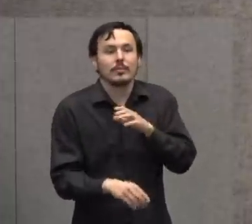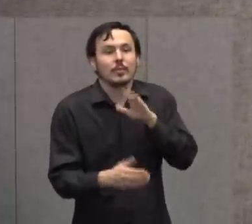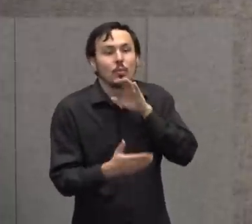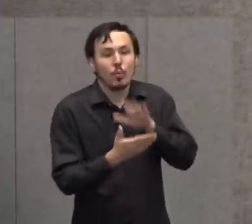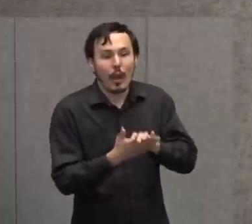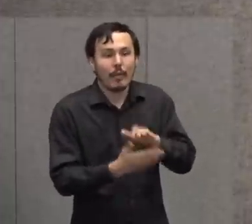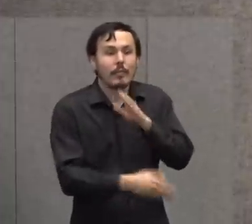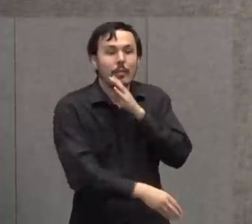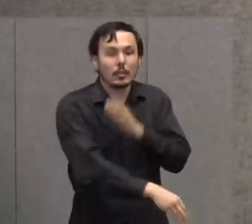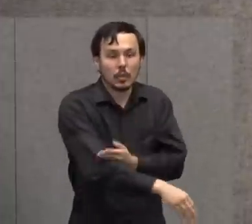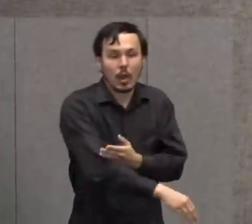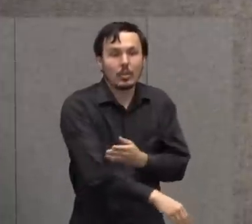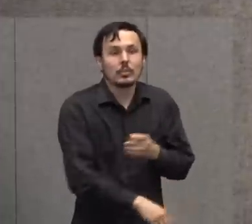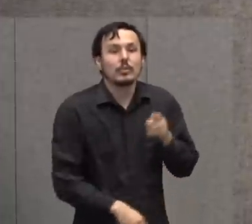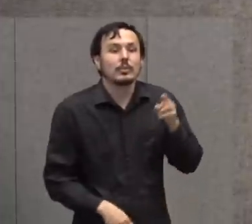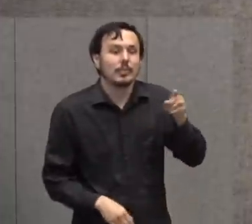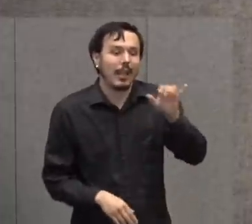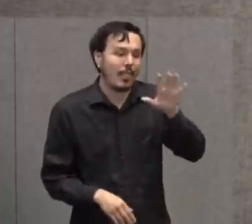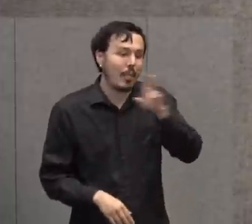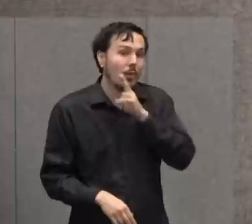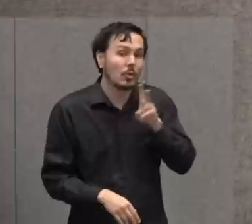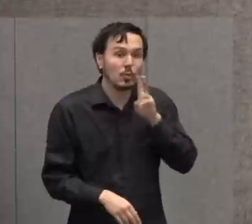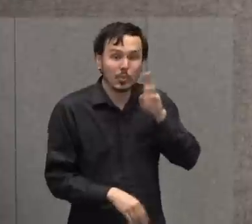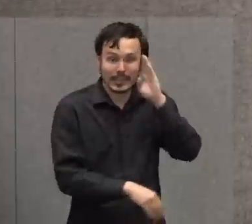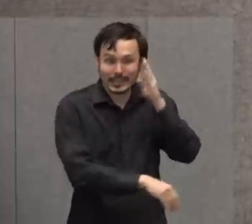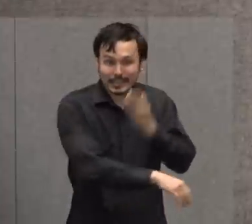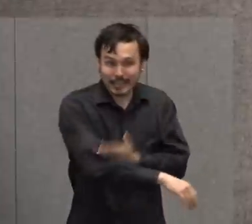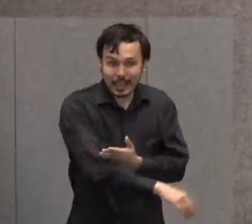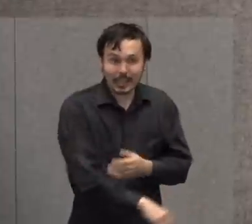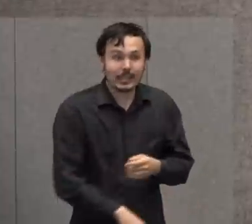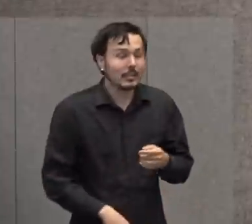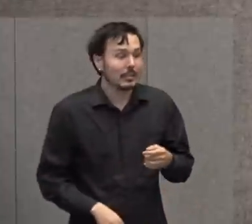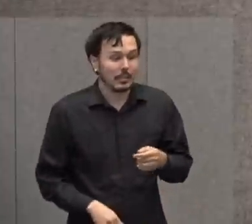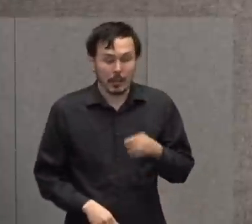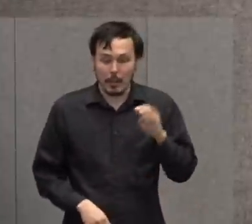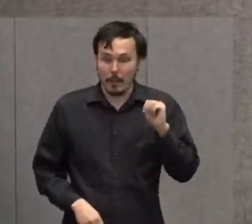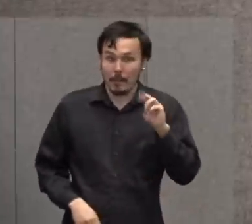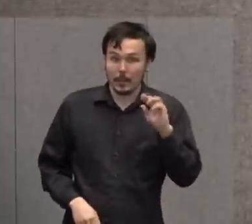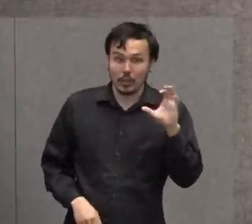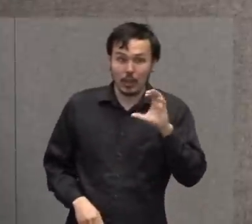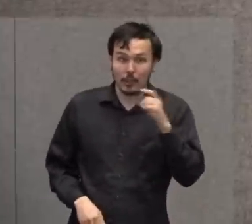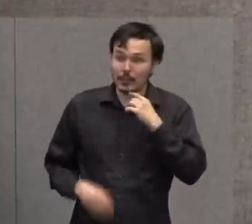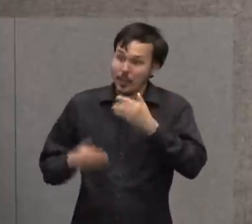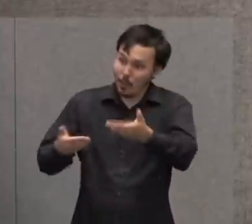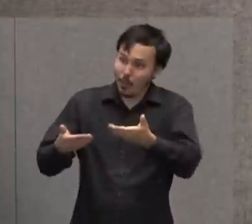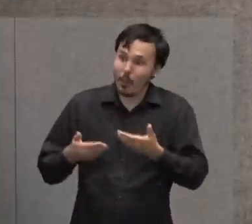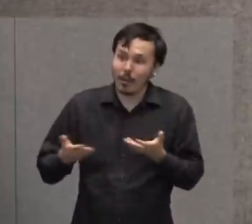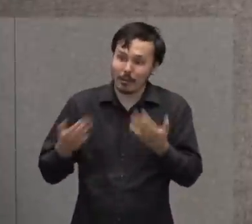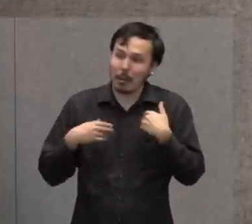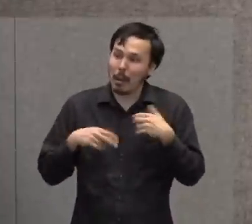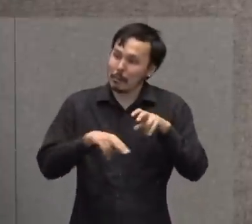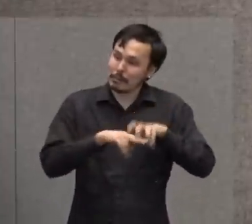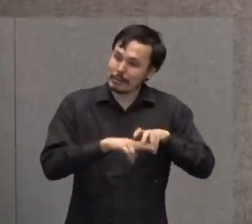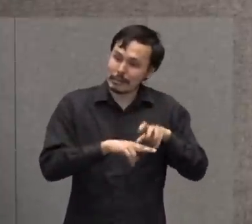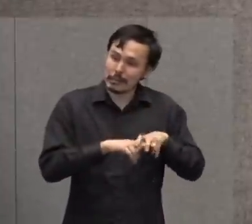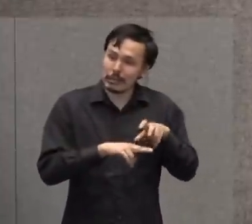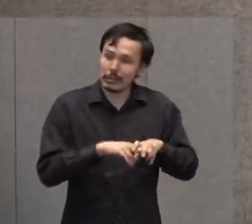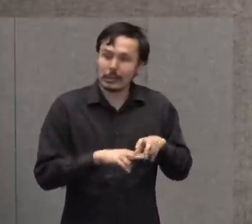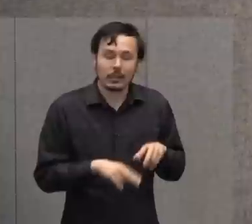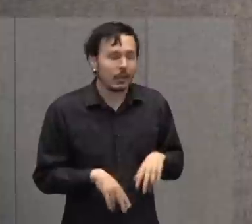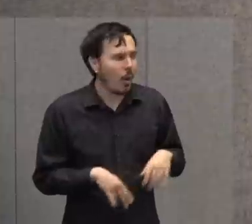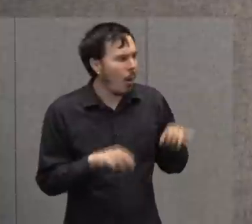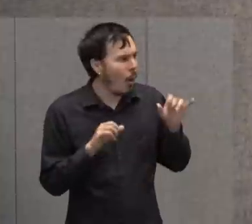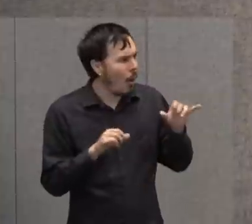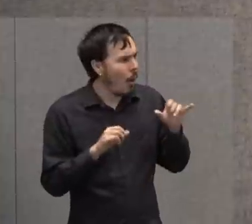her husband, and their 2 sons all spilled out. Welcome, said Mr. Comfort. Sit down, sit down.